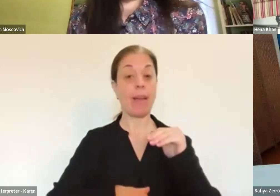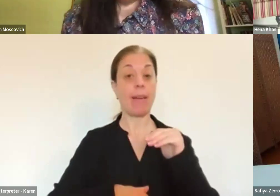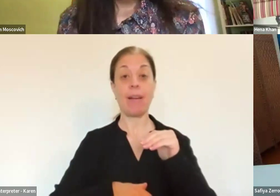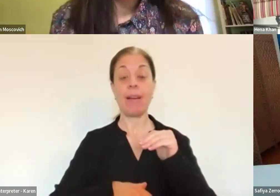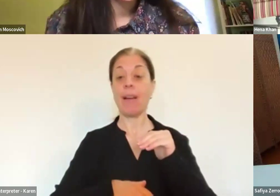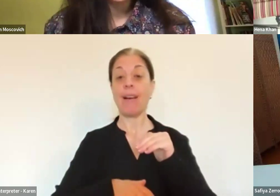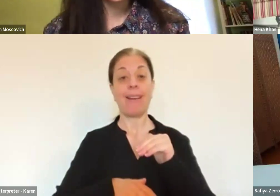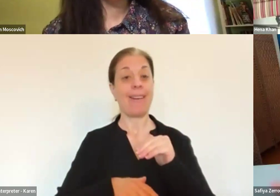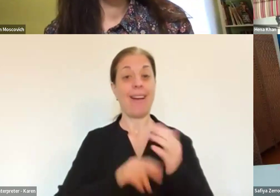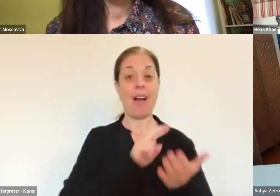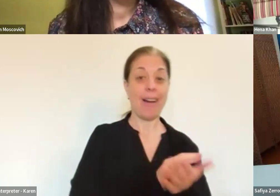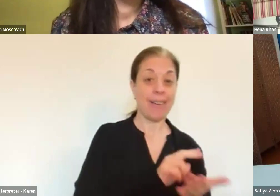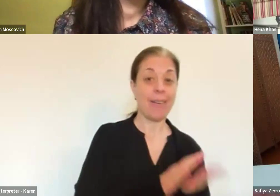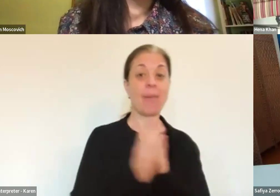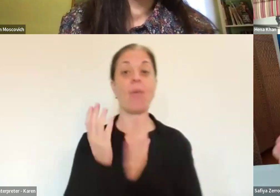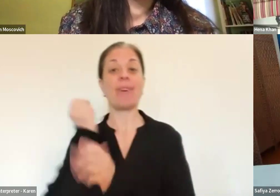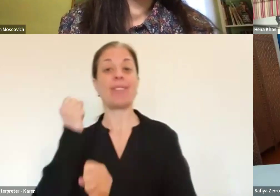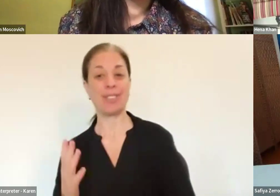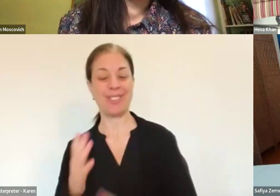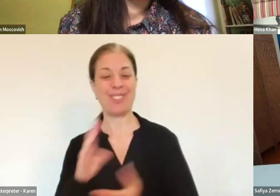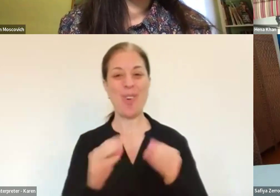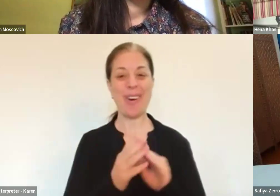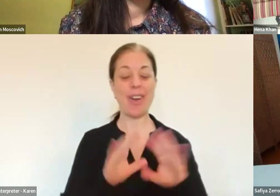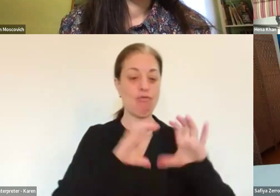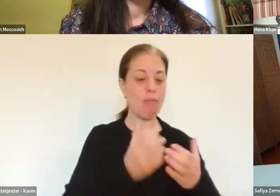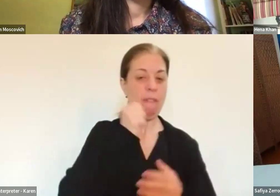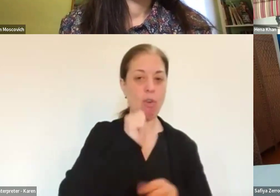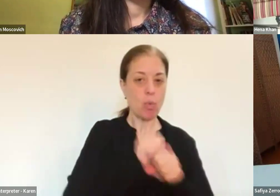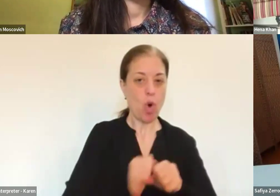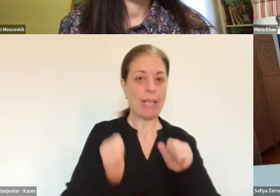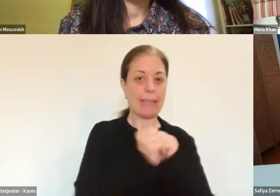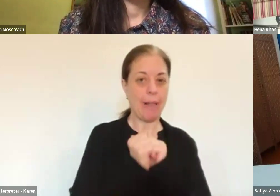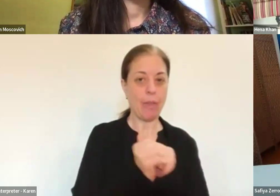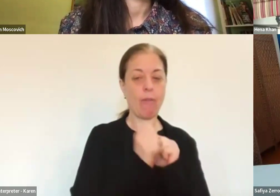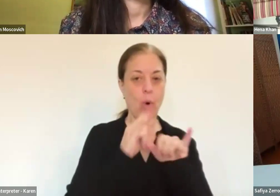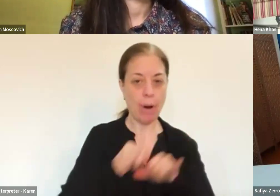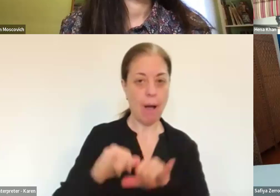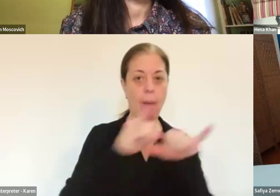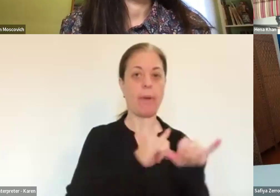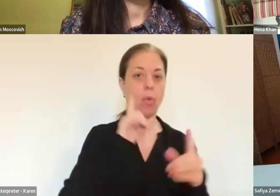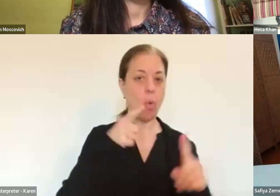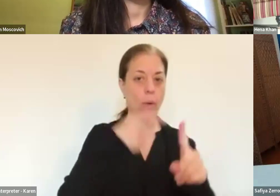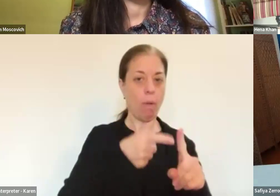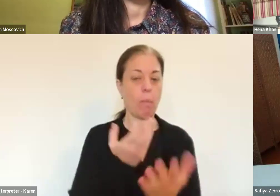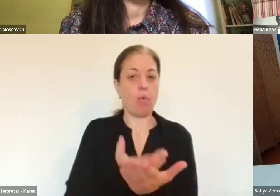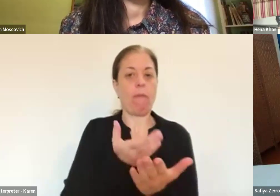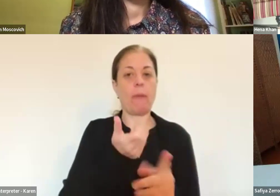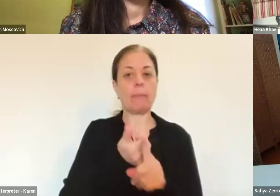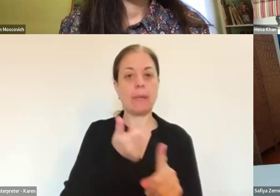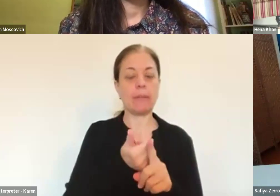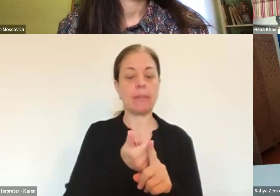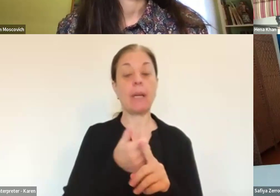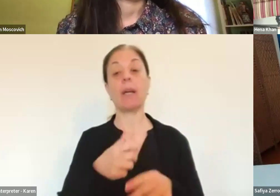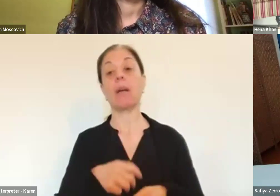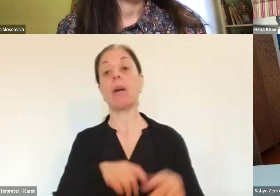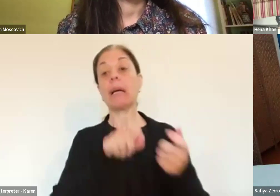story where, a group of girls work together for a common goal to prove themselves. So, the specificity of